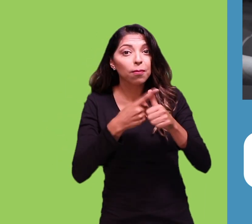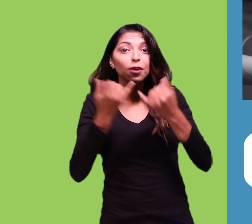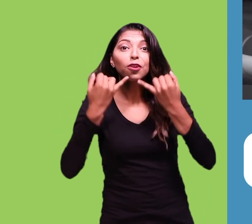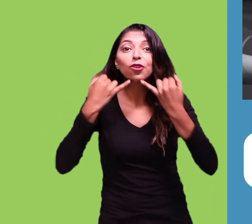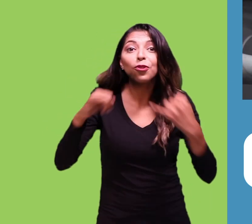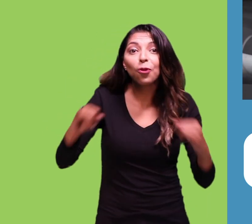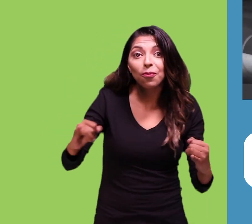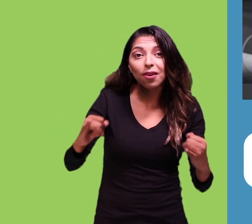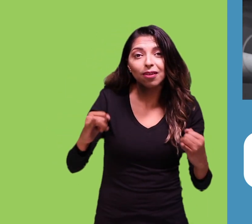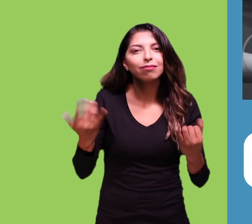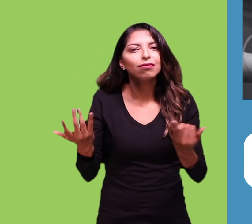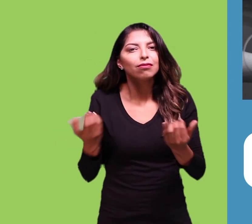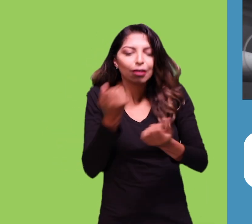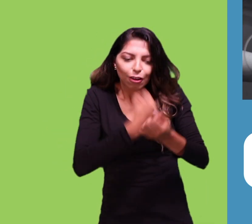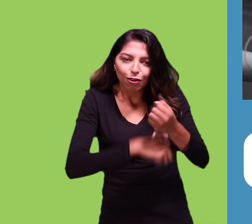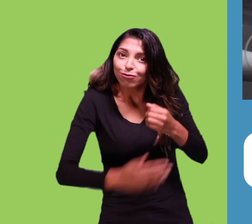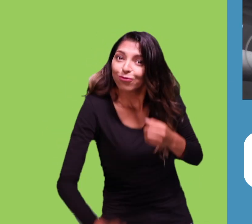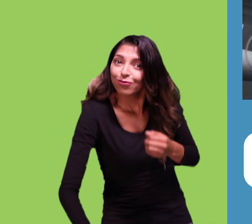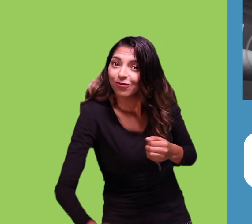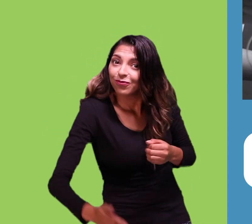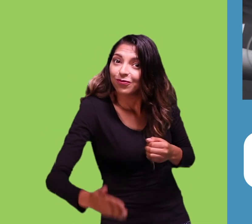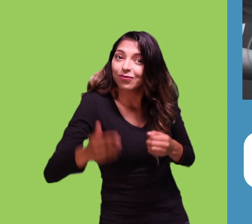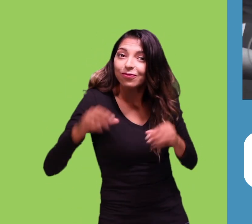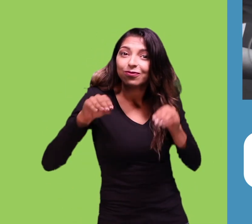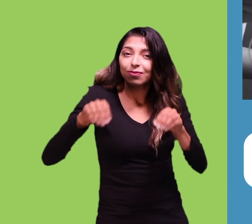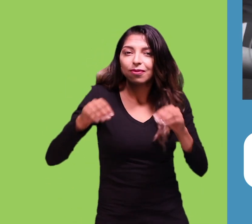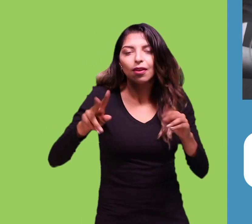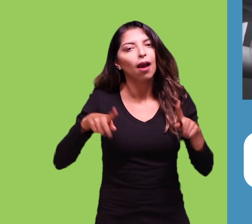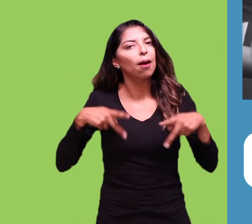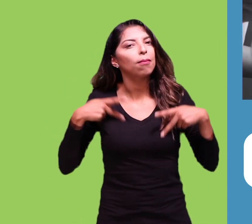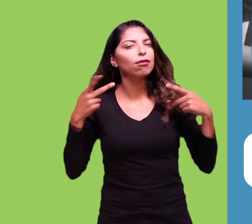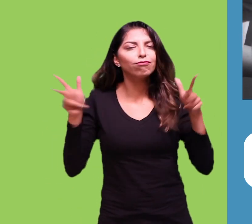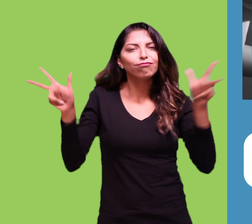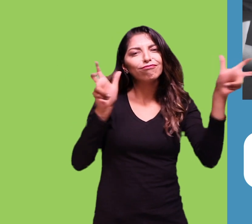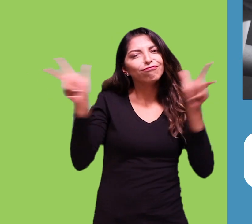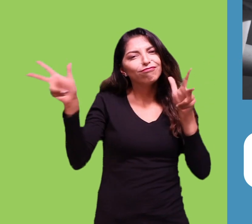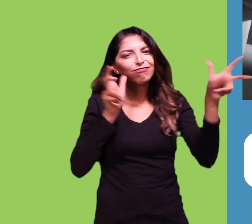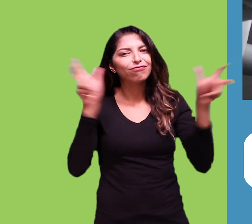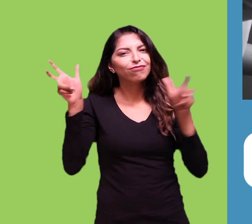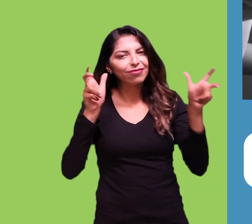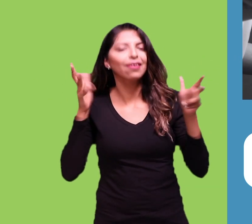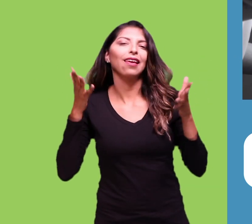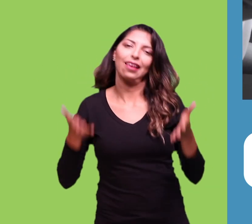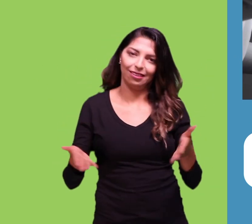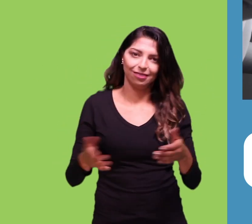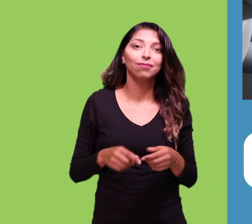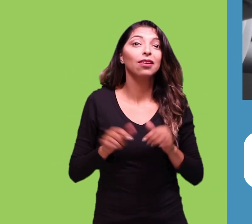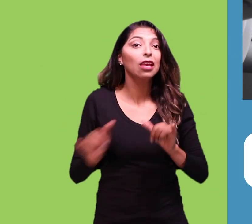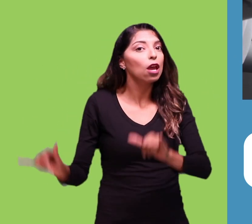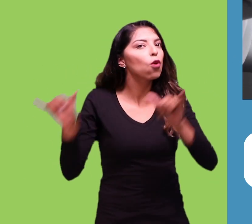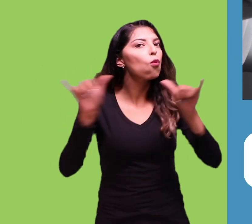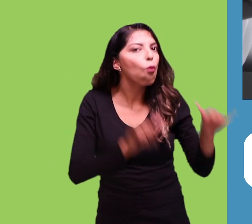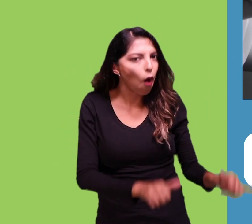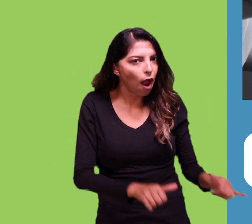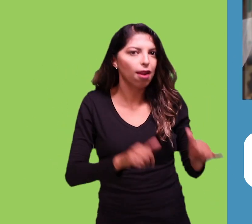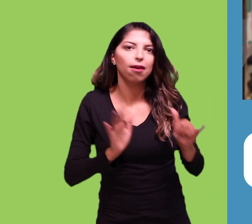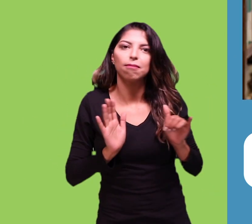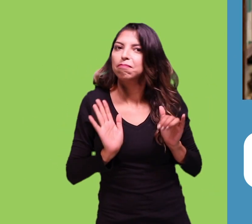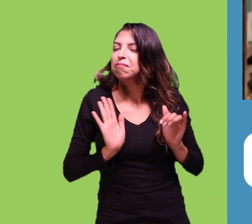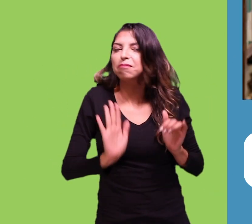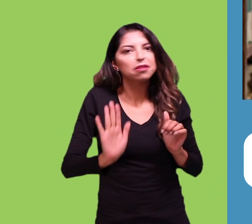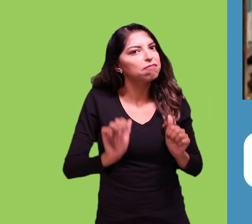are exposed to our mother tongue and observe how it functions in context. We can extend this notion to the acquisition of a second